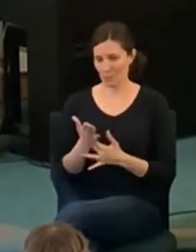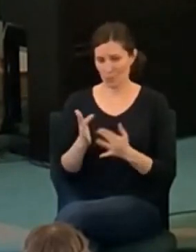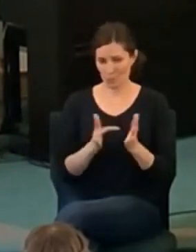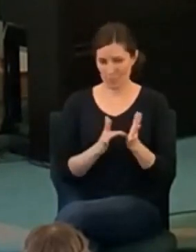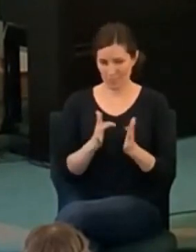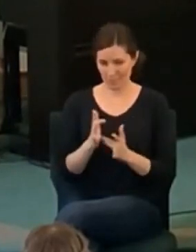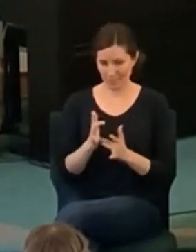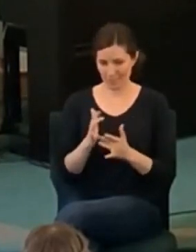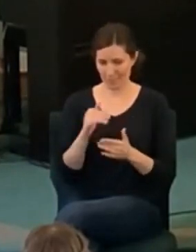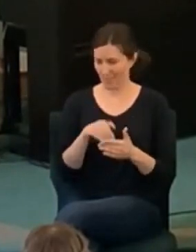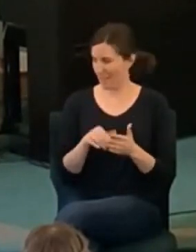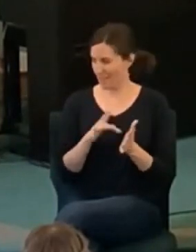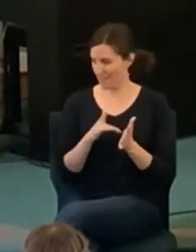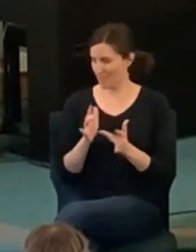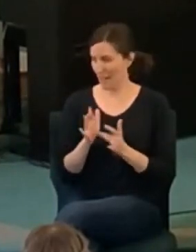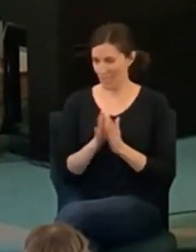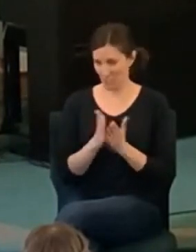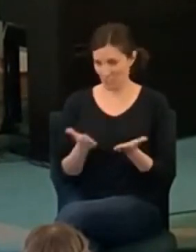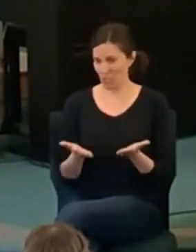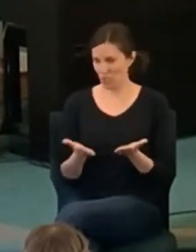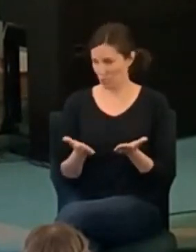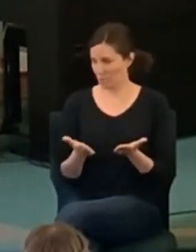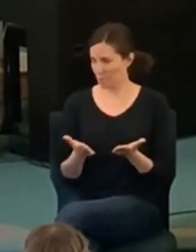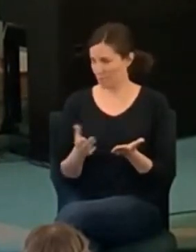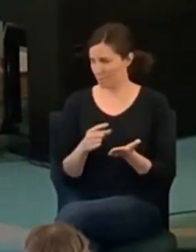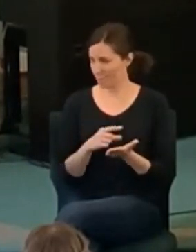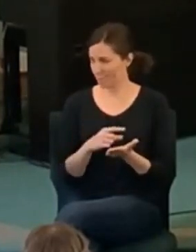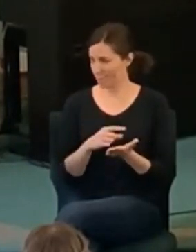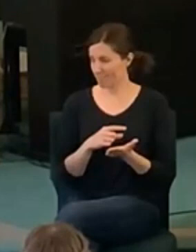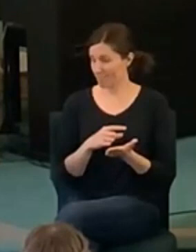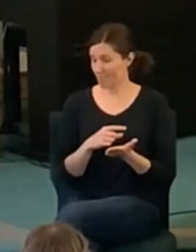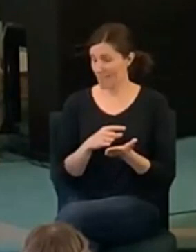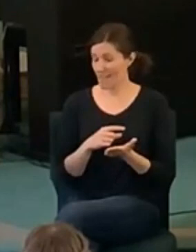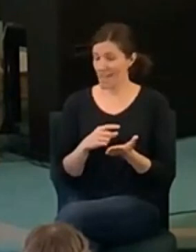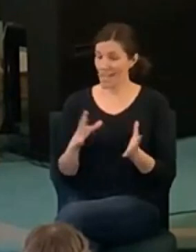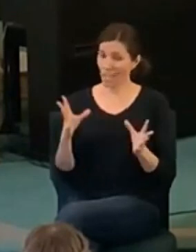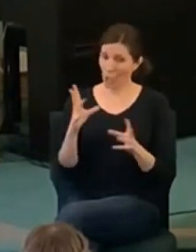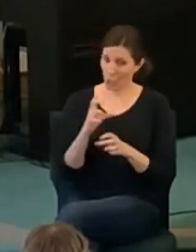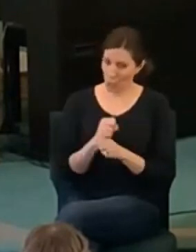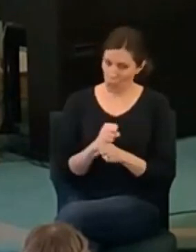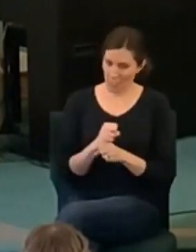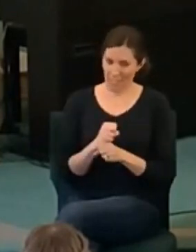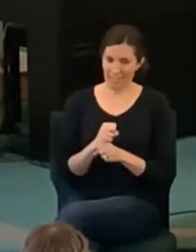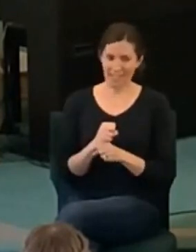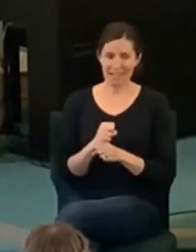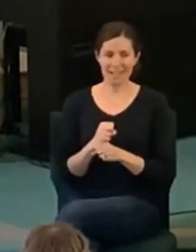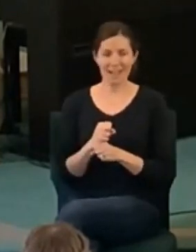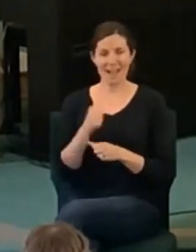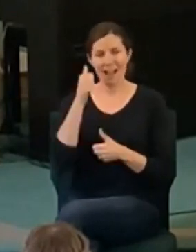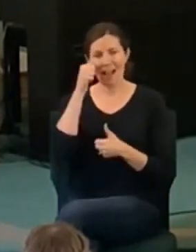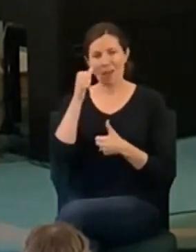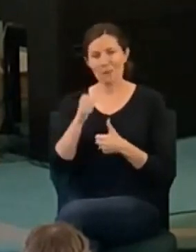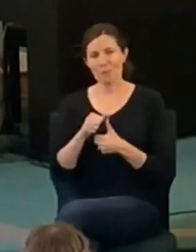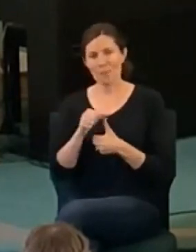calling for believers is to strive to be growing more and more like Jesus in our walk with Him.